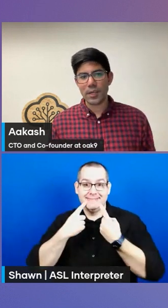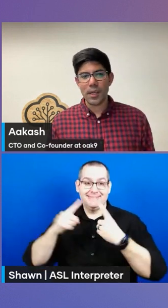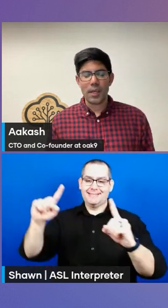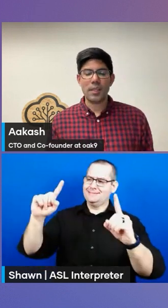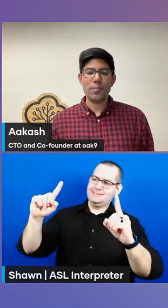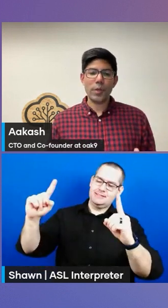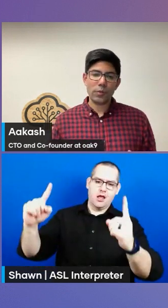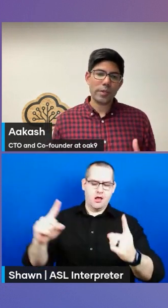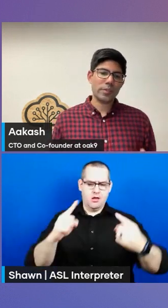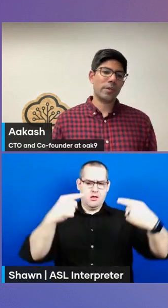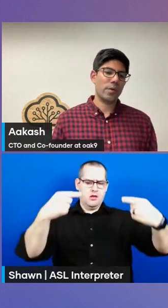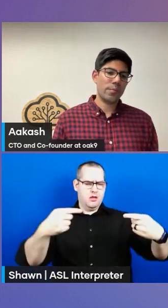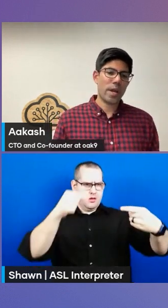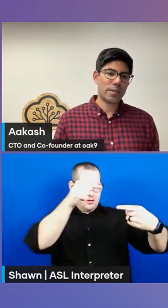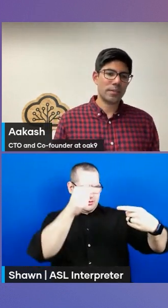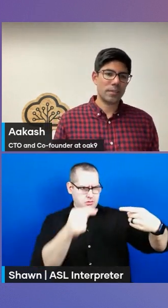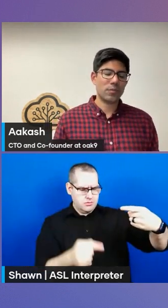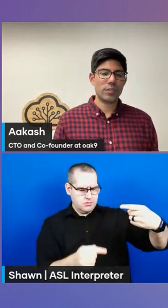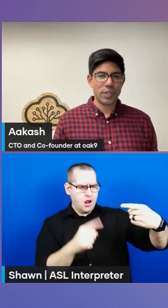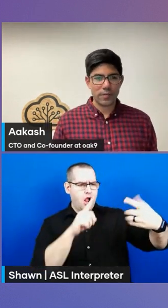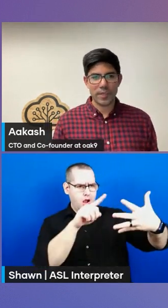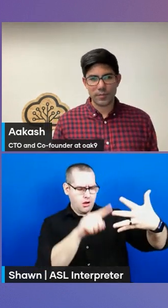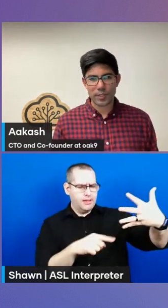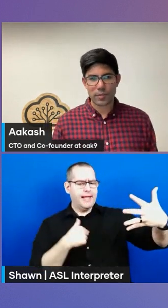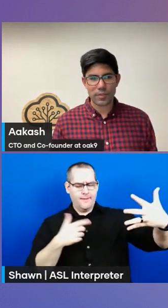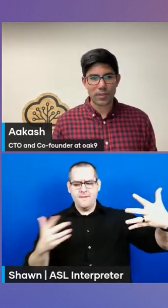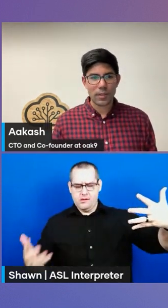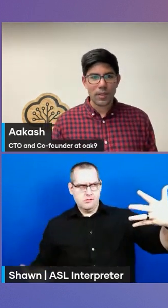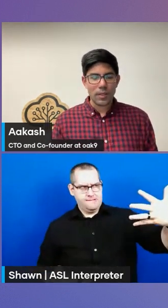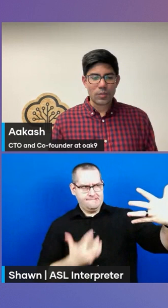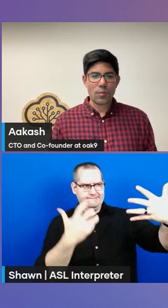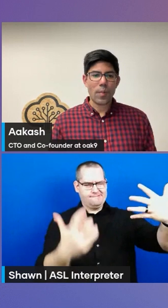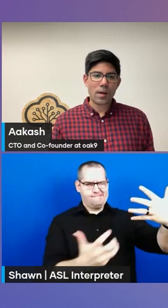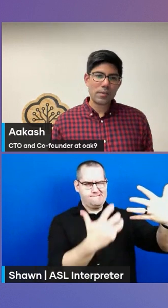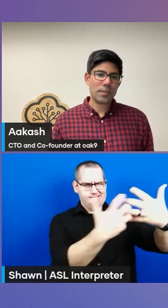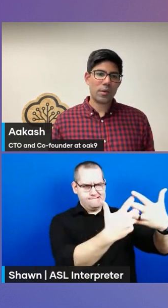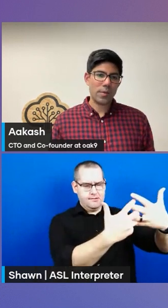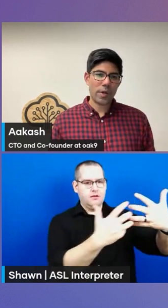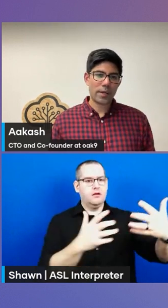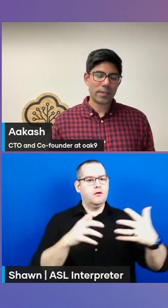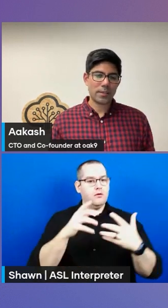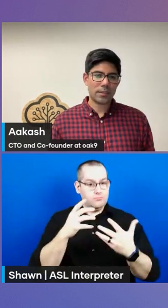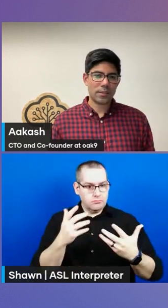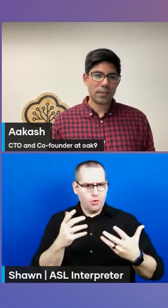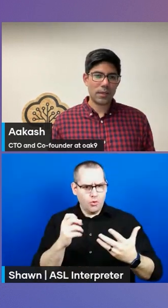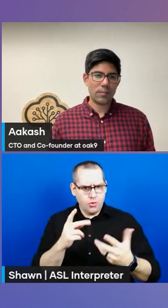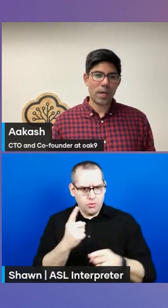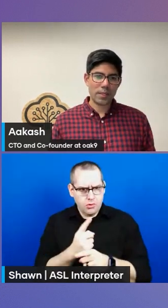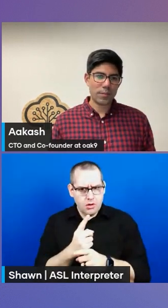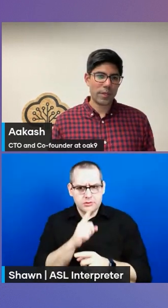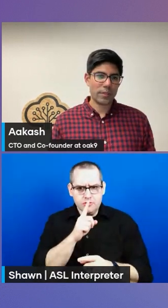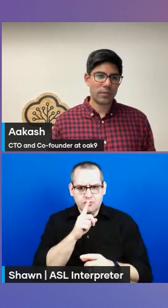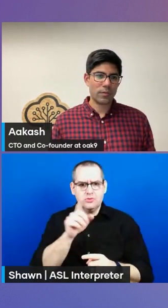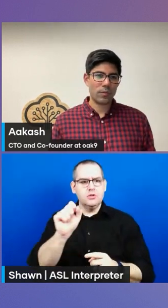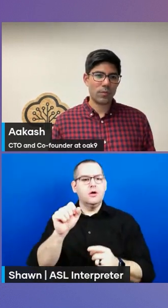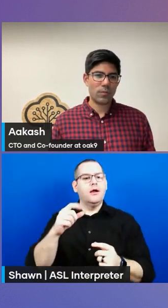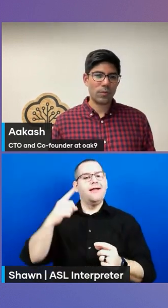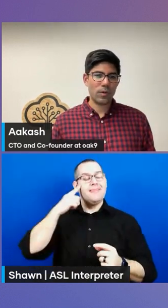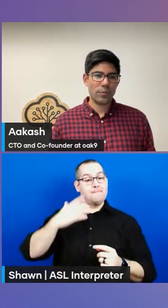metrics, and they build their security practices to achieve these metrics. So a modern security practice, in my